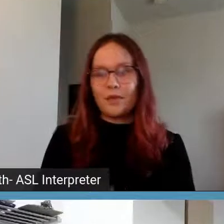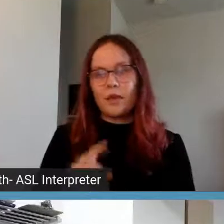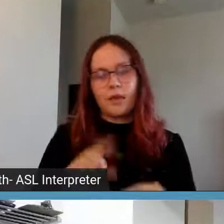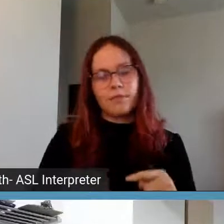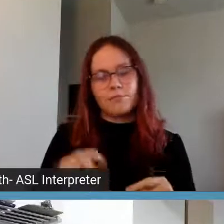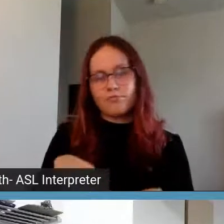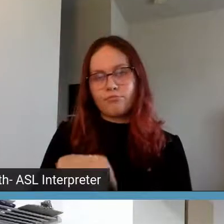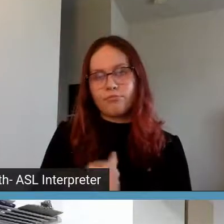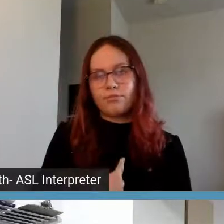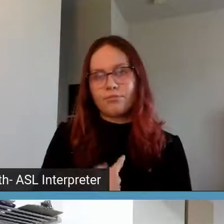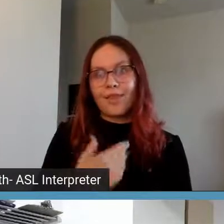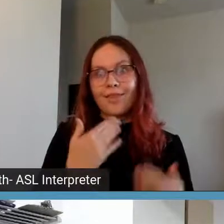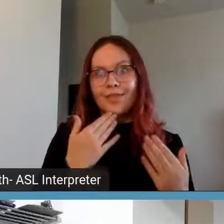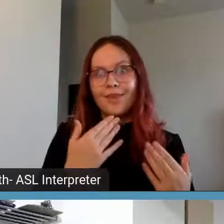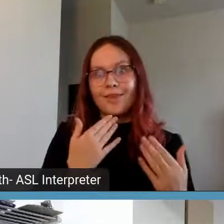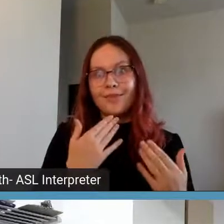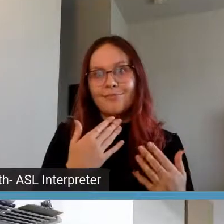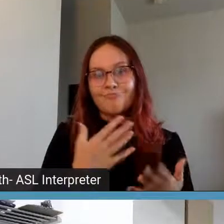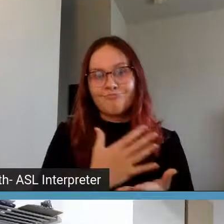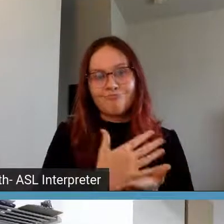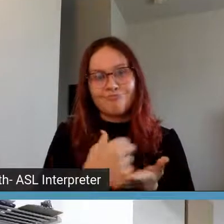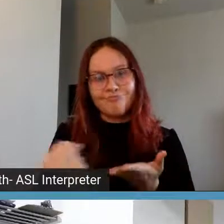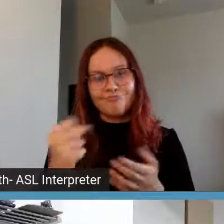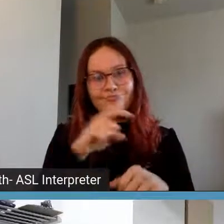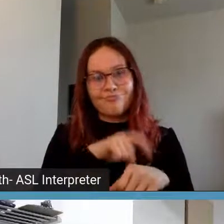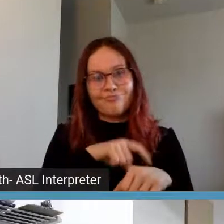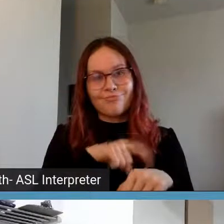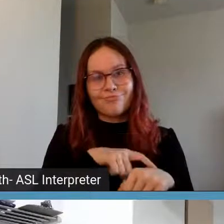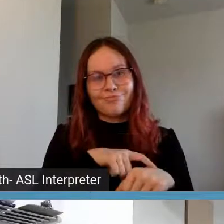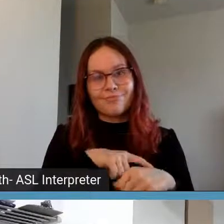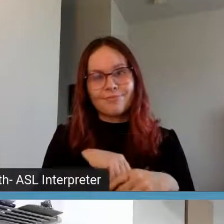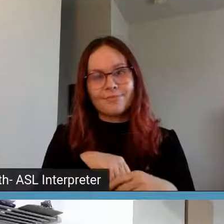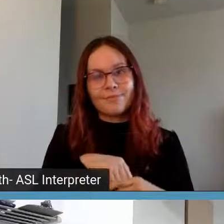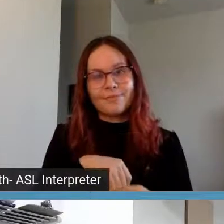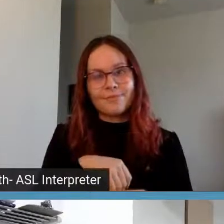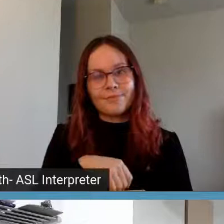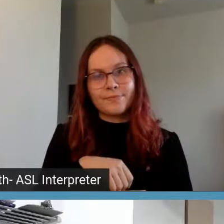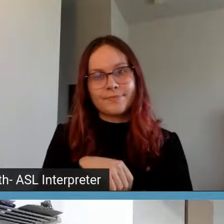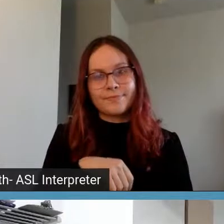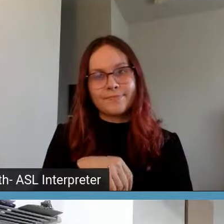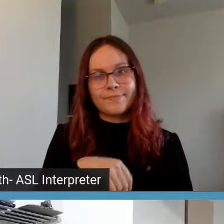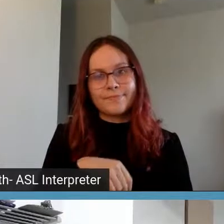you. Unfortunately, we're out of time, folks. Thank you again, Kristi and Ross, for your